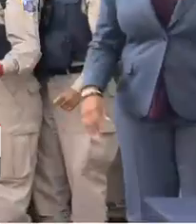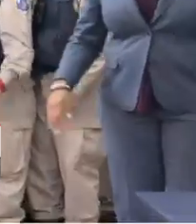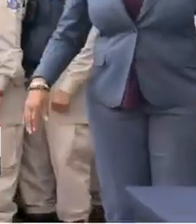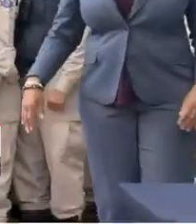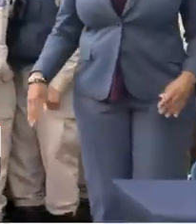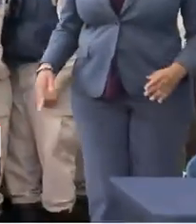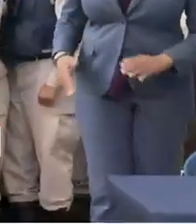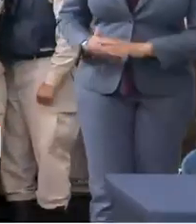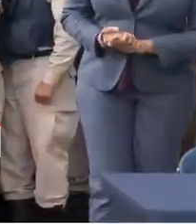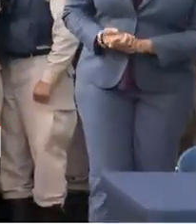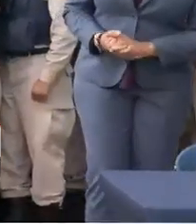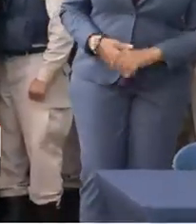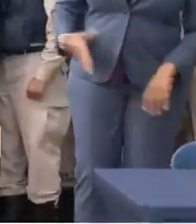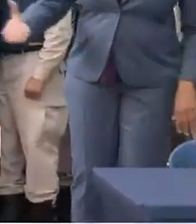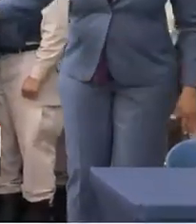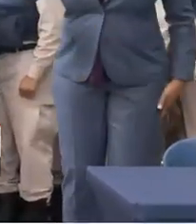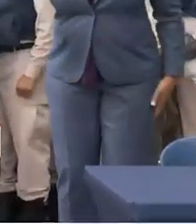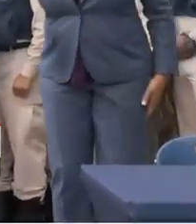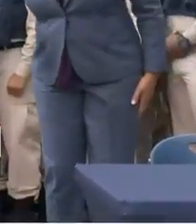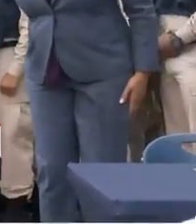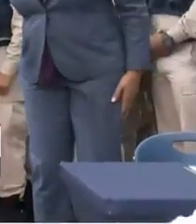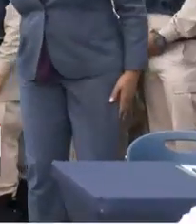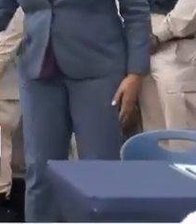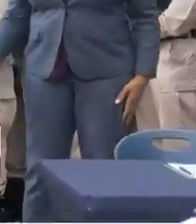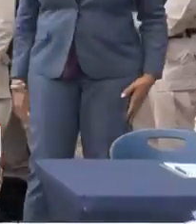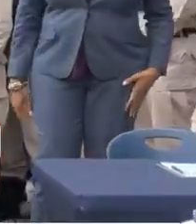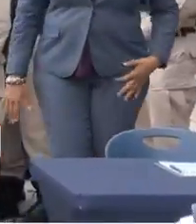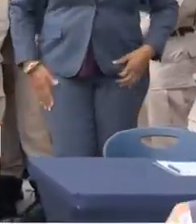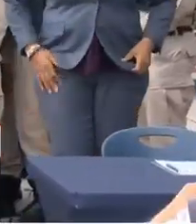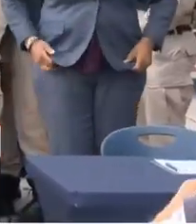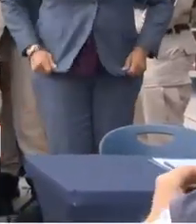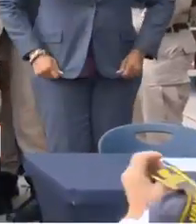Thank you so much, man. Congratulations to you, brother.